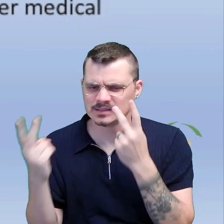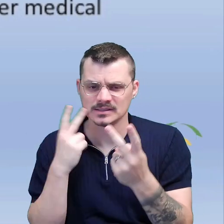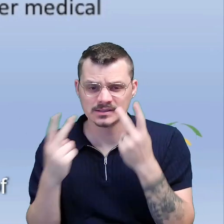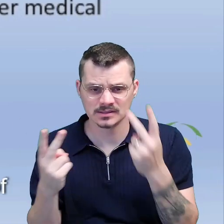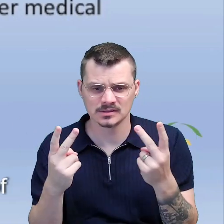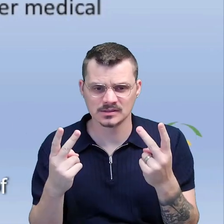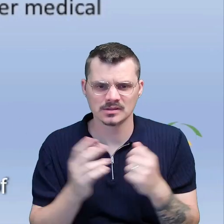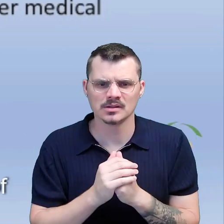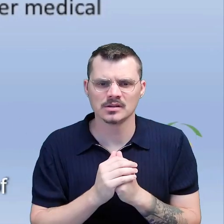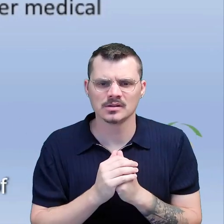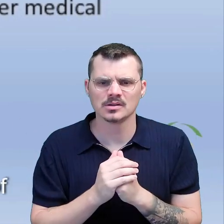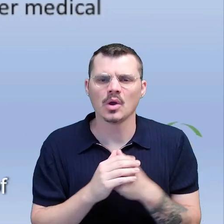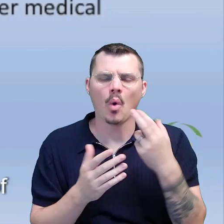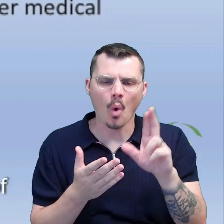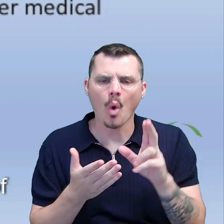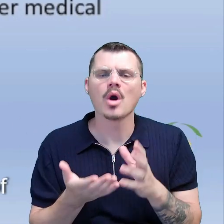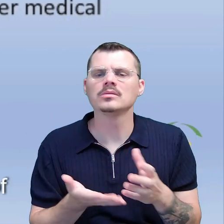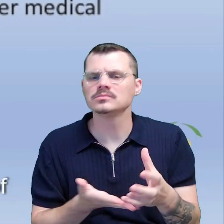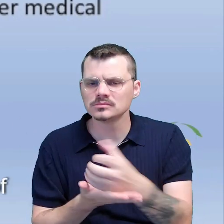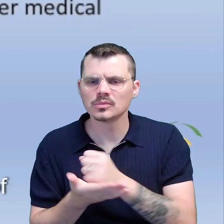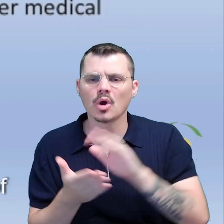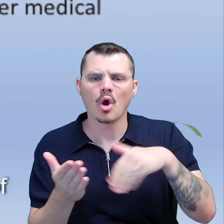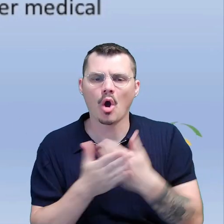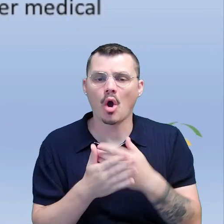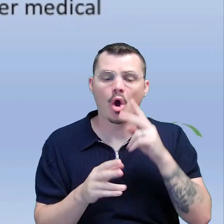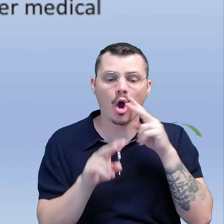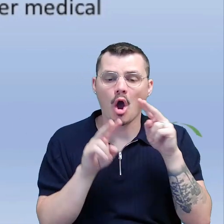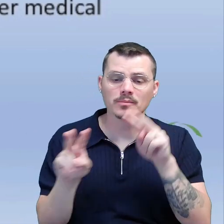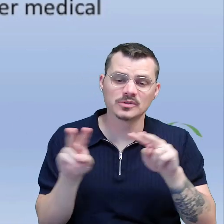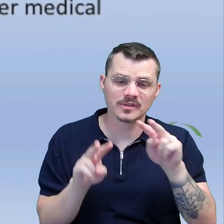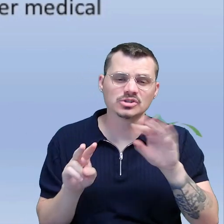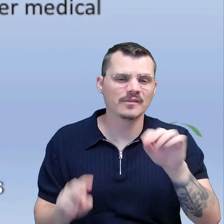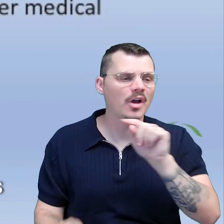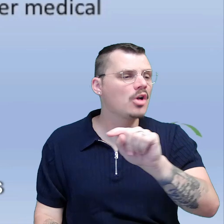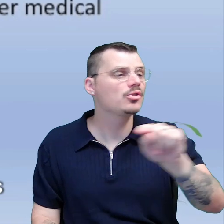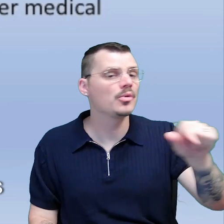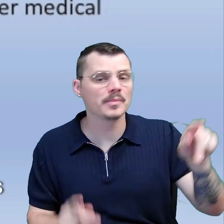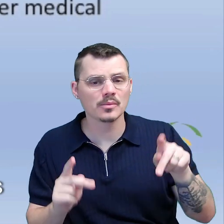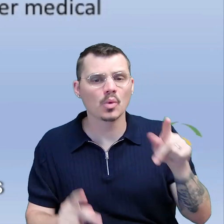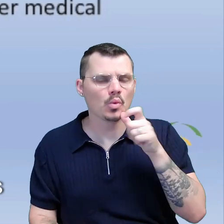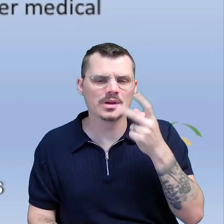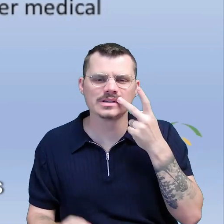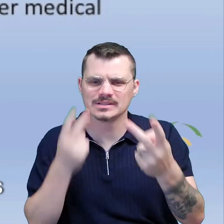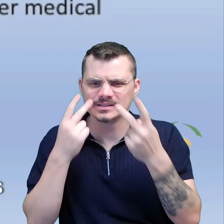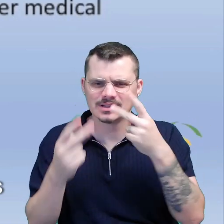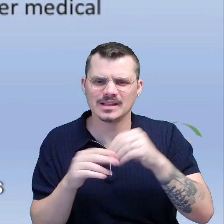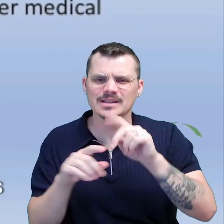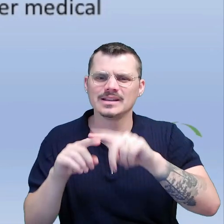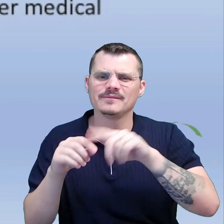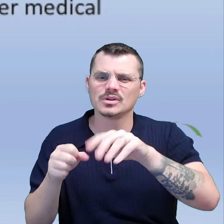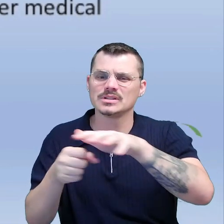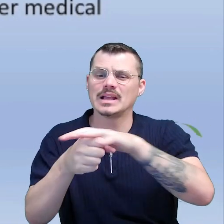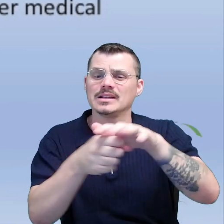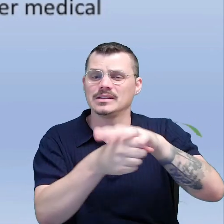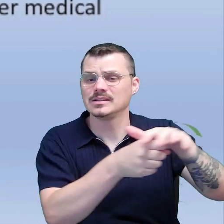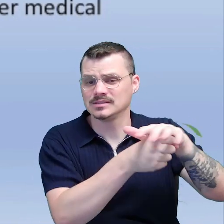or absolutely obtaining the observations of other people that see that person in multiple settings,